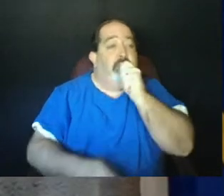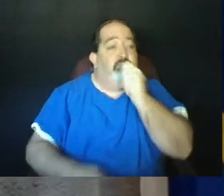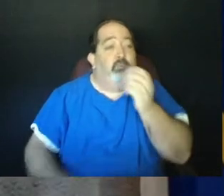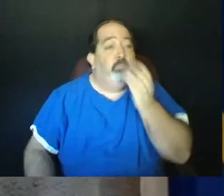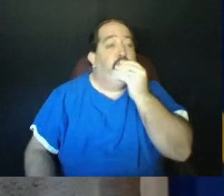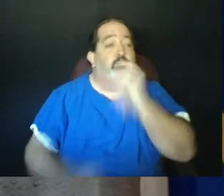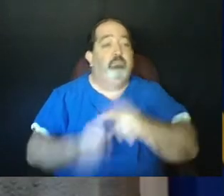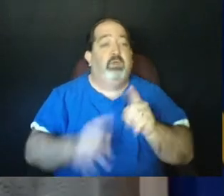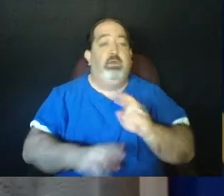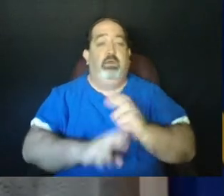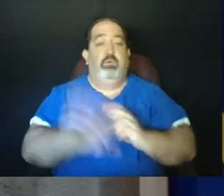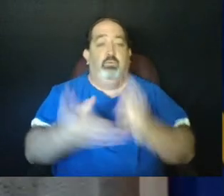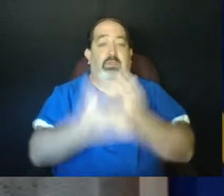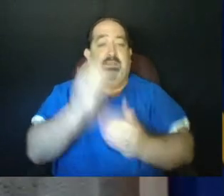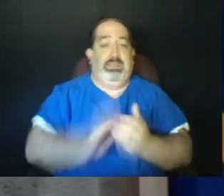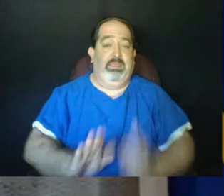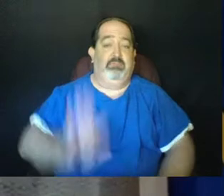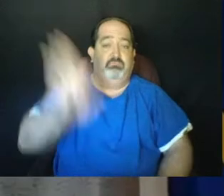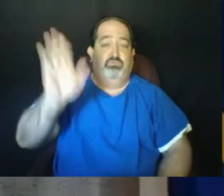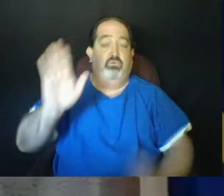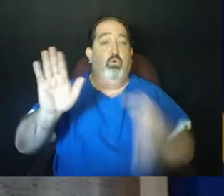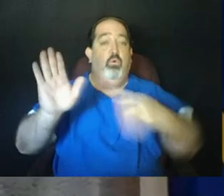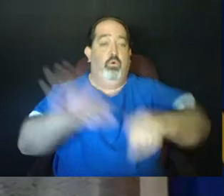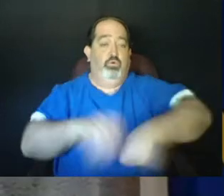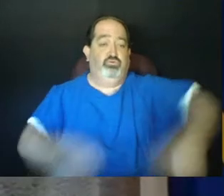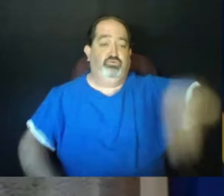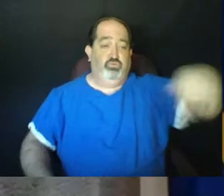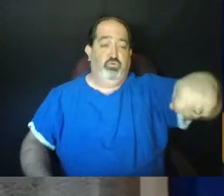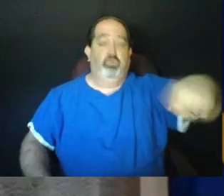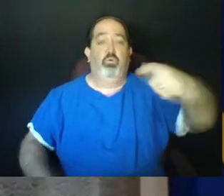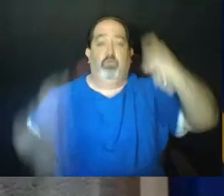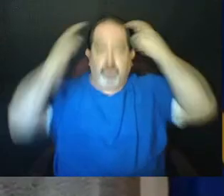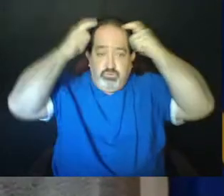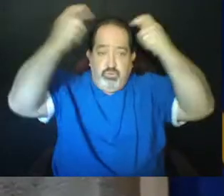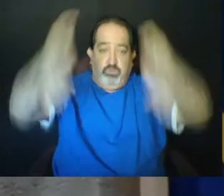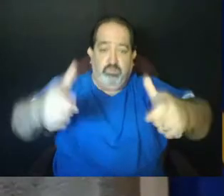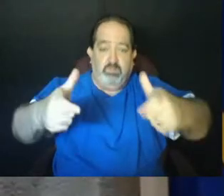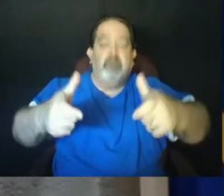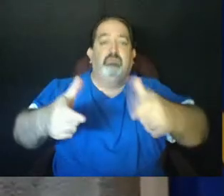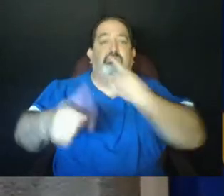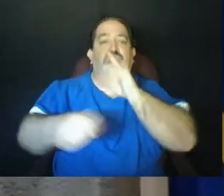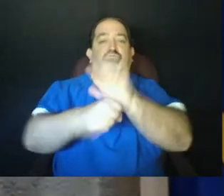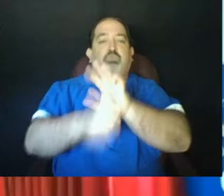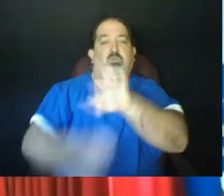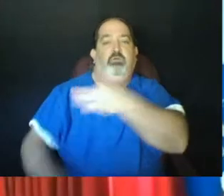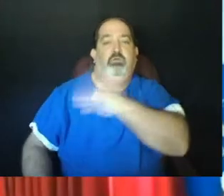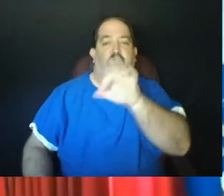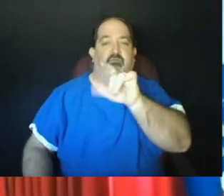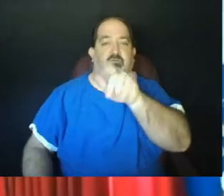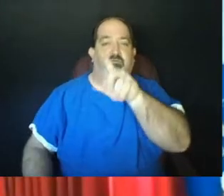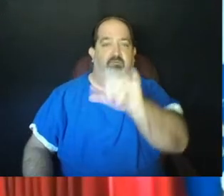please raise your right hand or bear your sword or circlet as an implement on which to swear fealty.